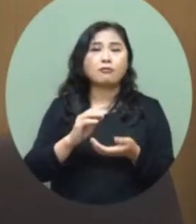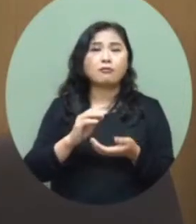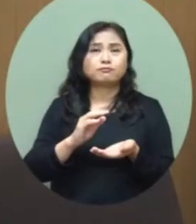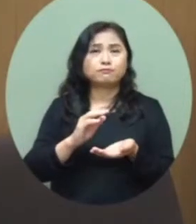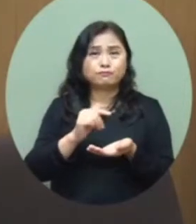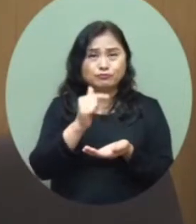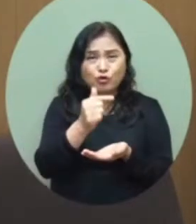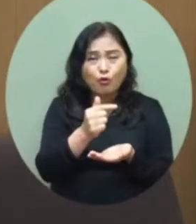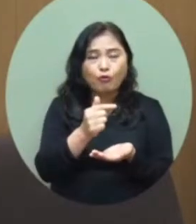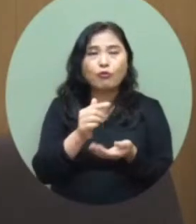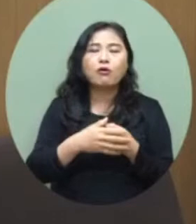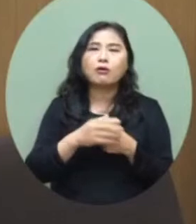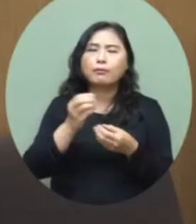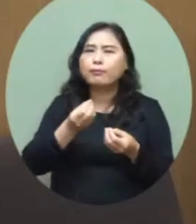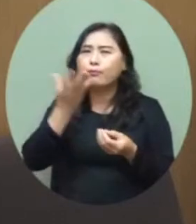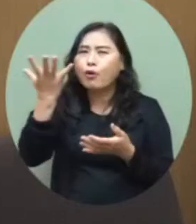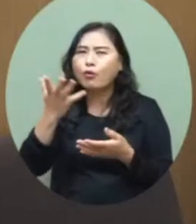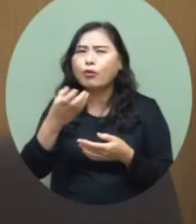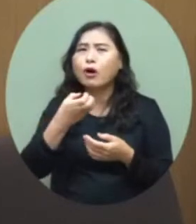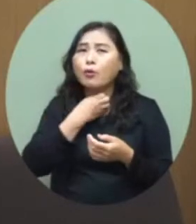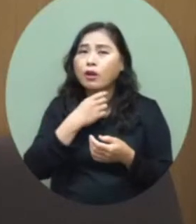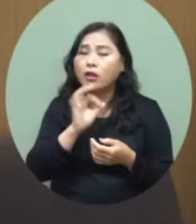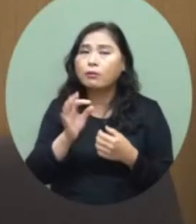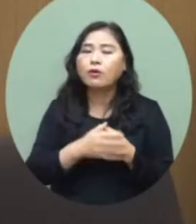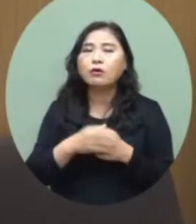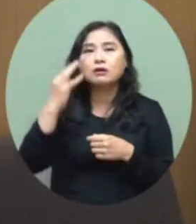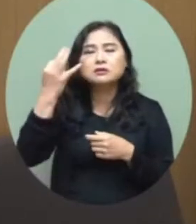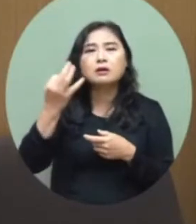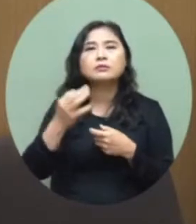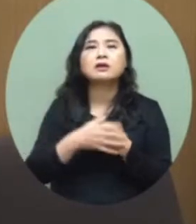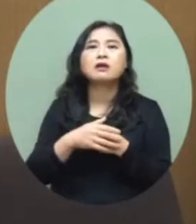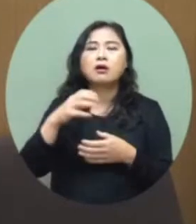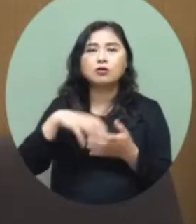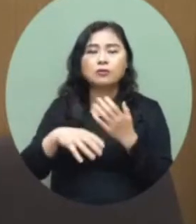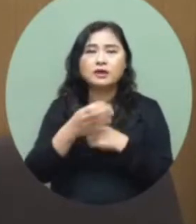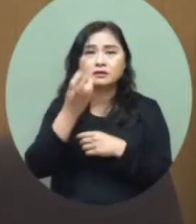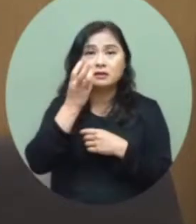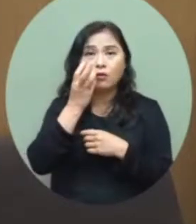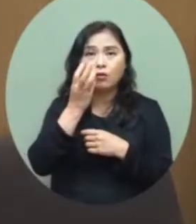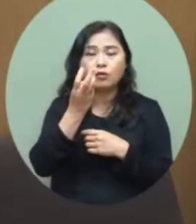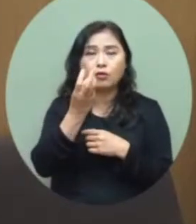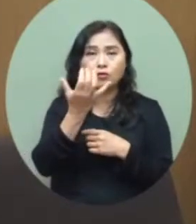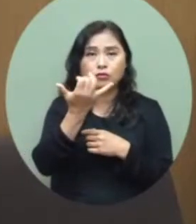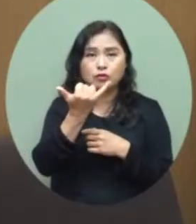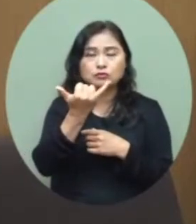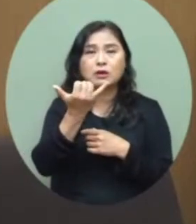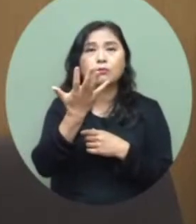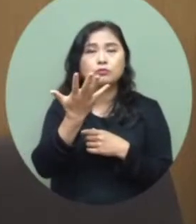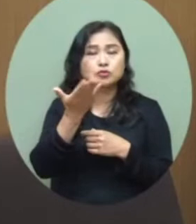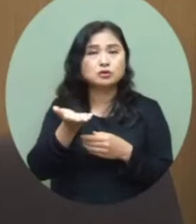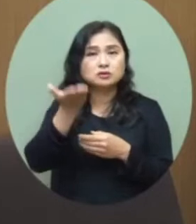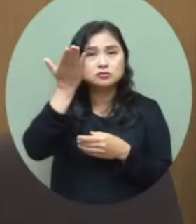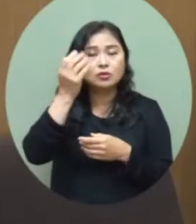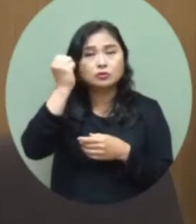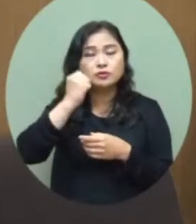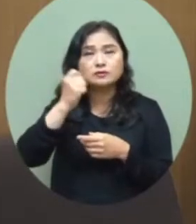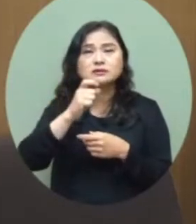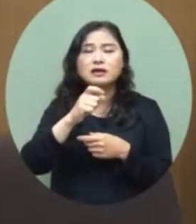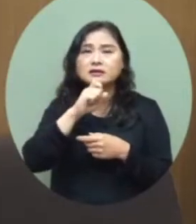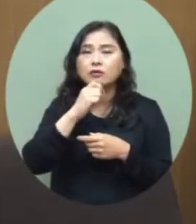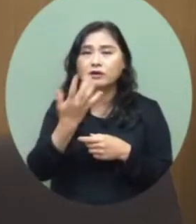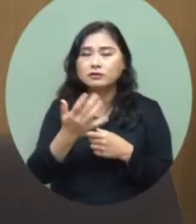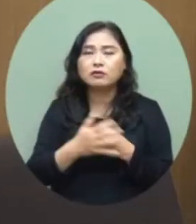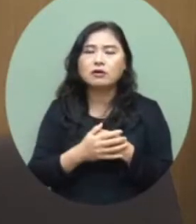would it be difficult for elderly people to make a report if they have a positive test? How many cases over the 3 days are elderly